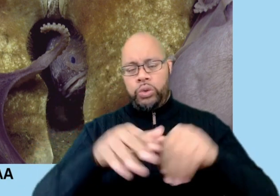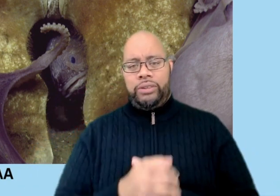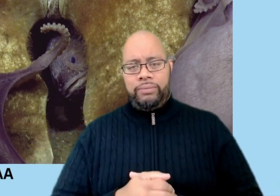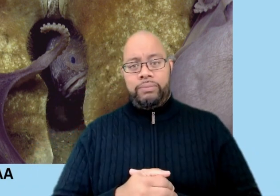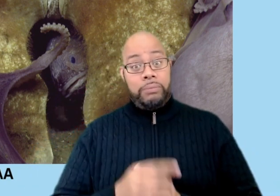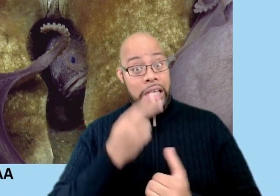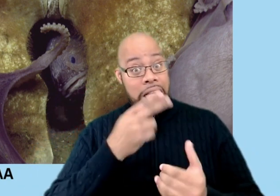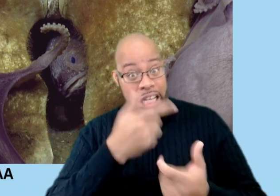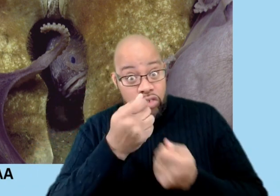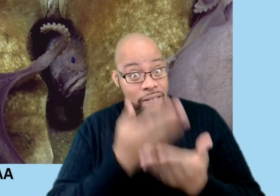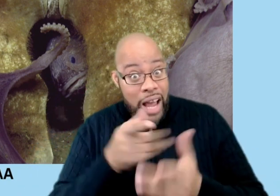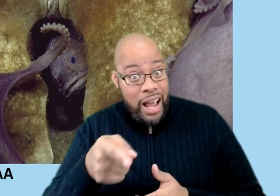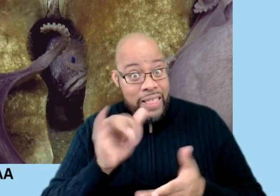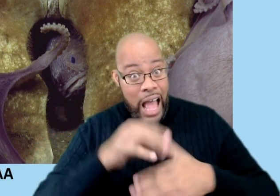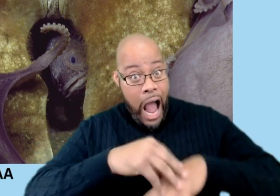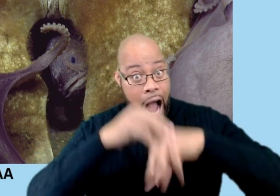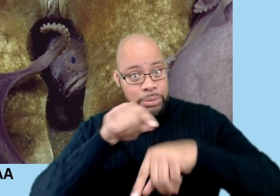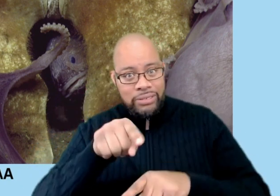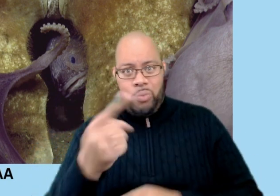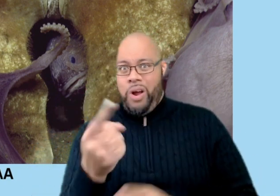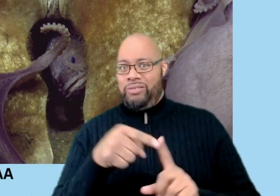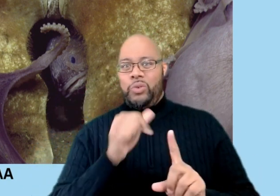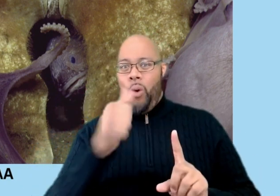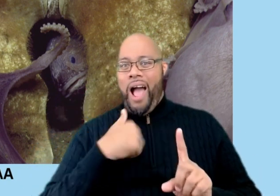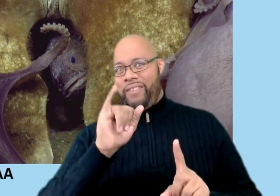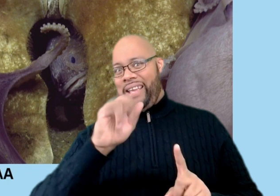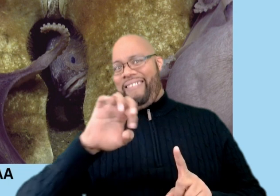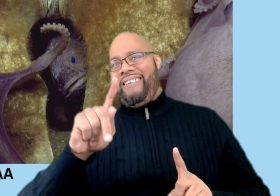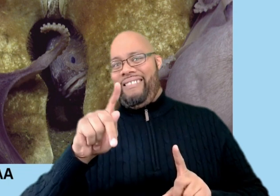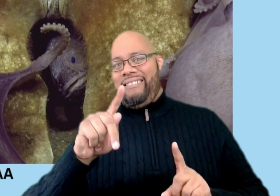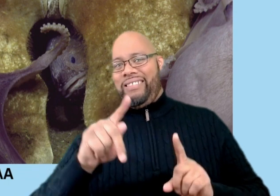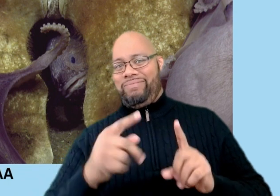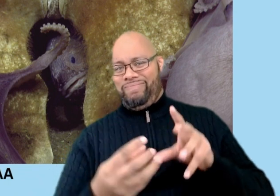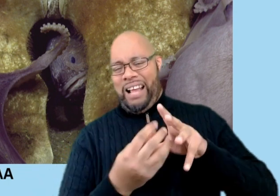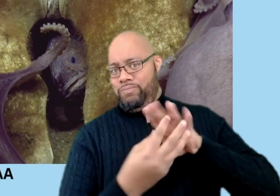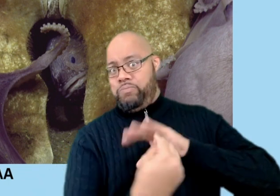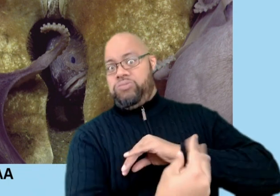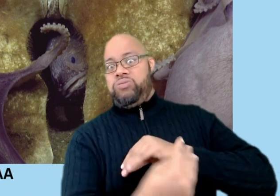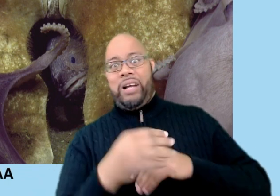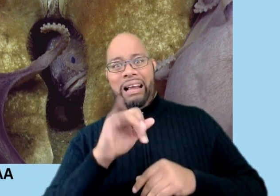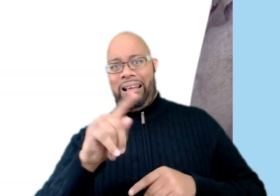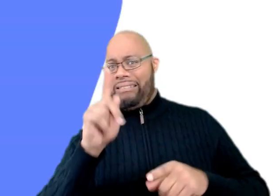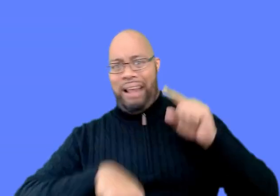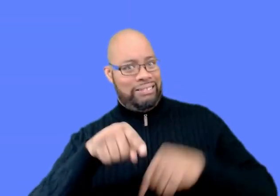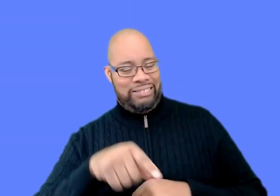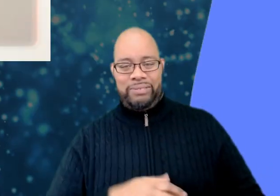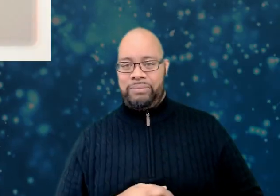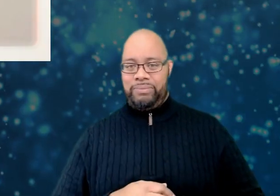ocean. One interesting fact about the Muse octopus is that they lack an ink sac.